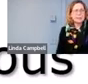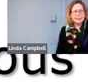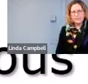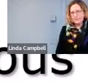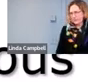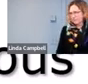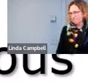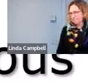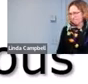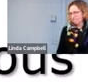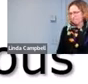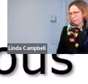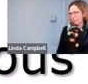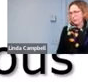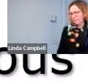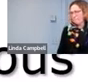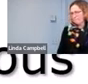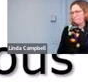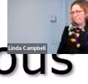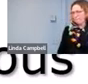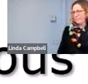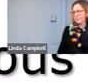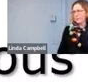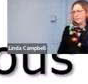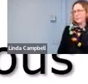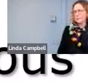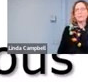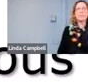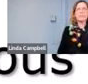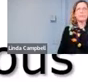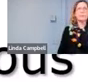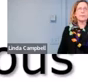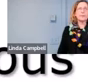And it's unfortunate what we can learn from that.